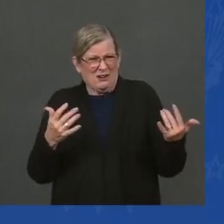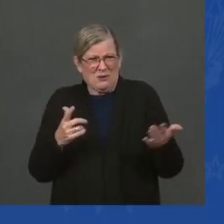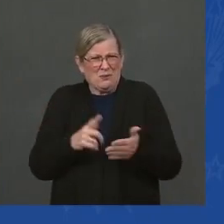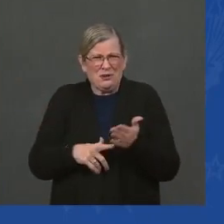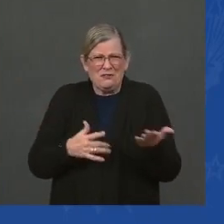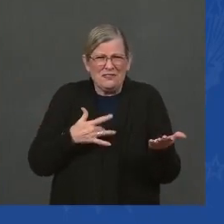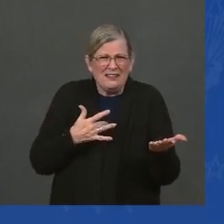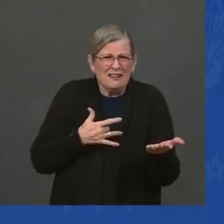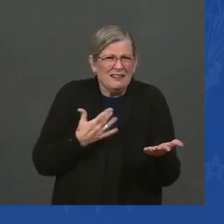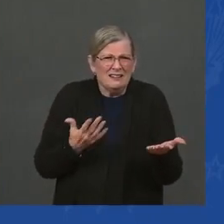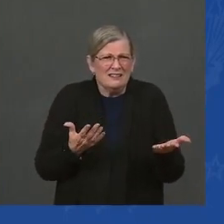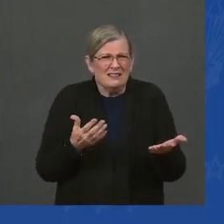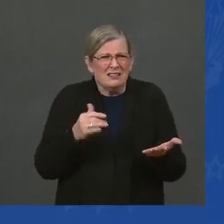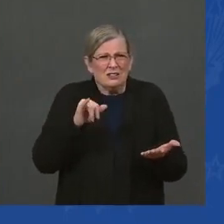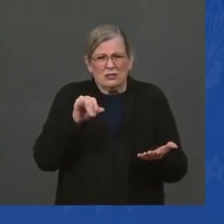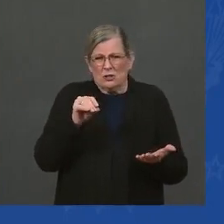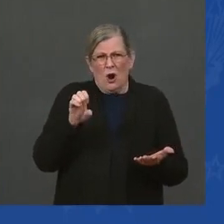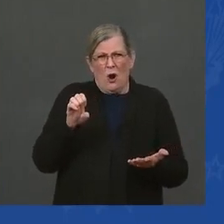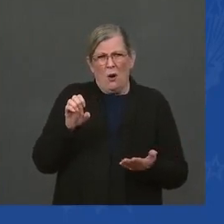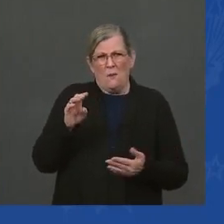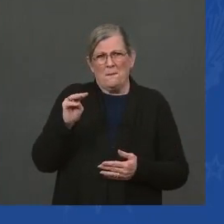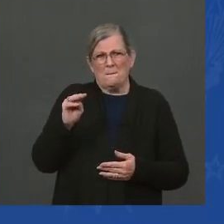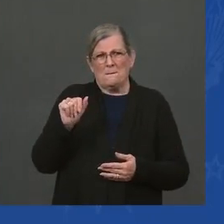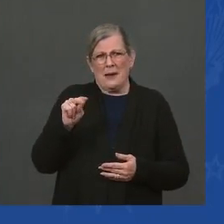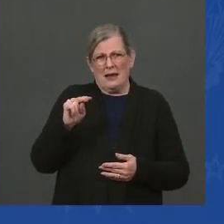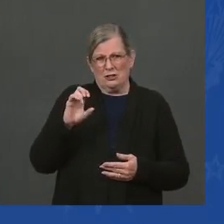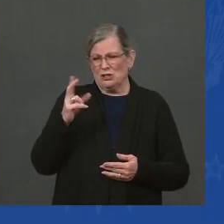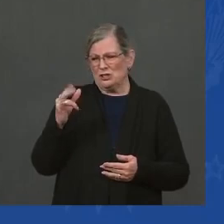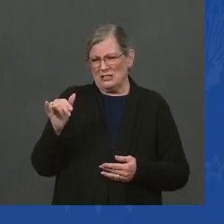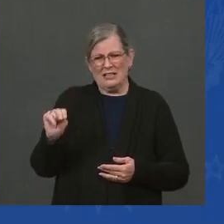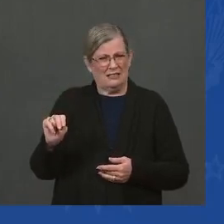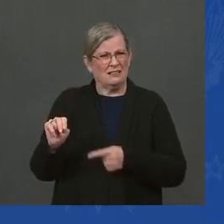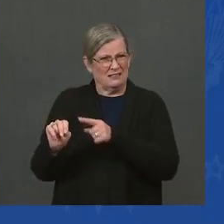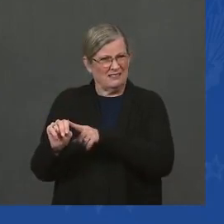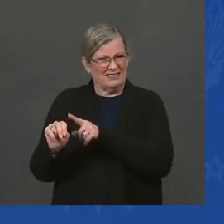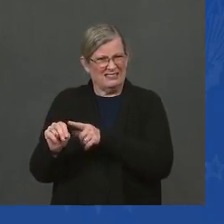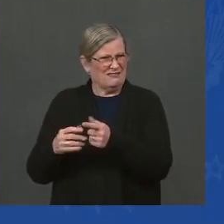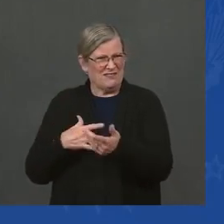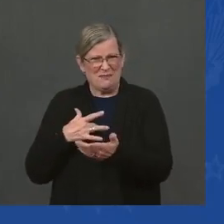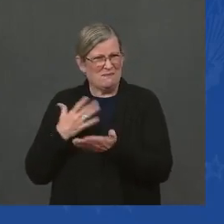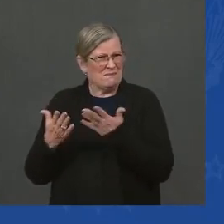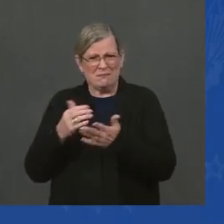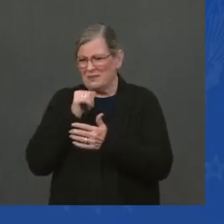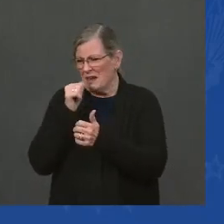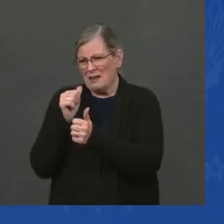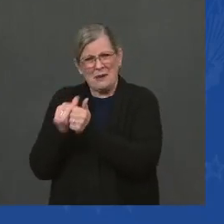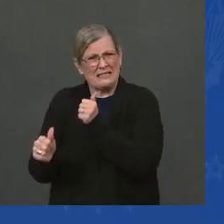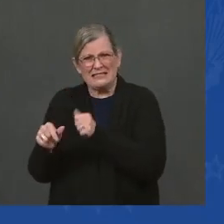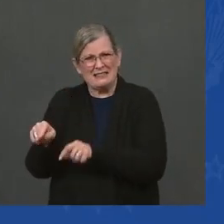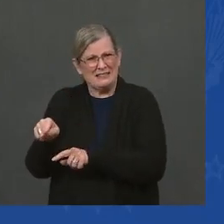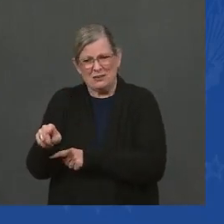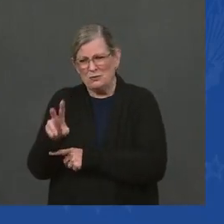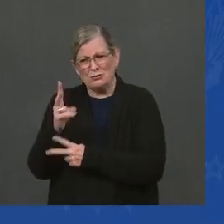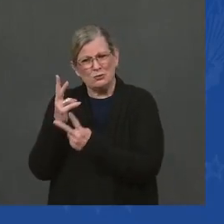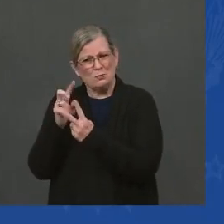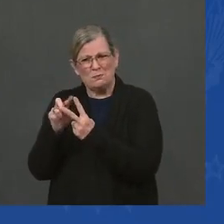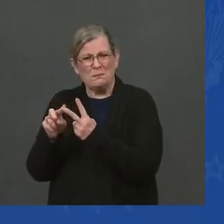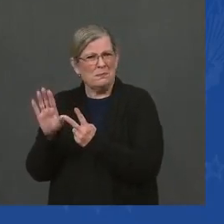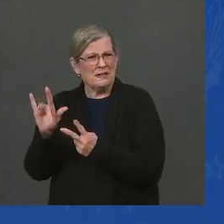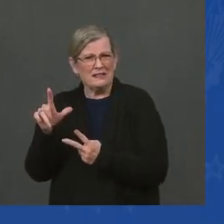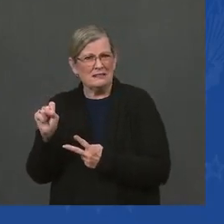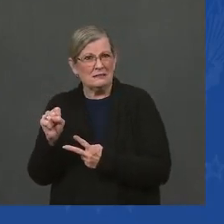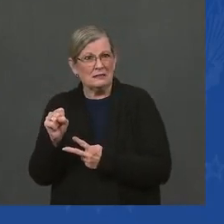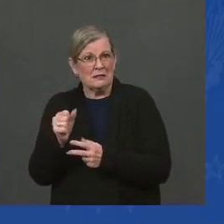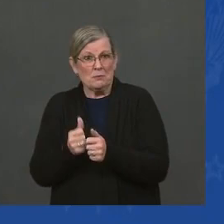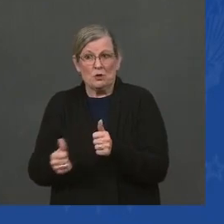climate legislation will pass, and you've got a very conservative Supreme Court about to take a look at whether your EPA can regulate greenhouse gas emissions. What's your message to